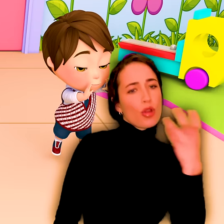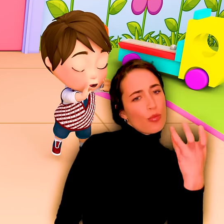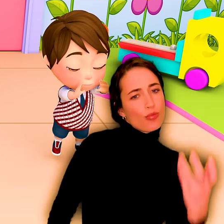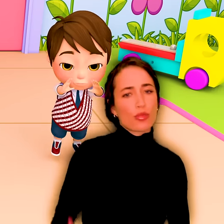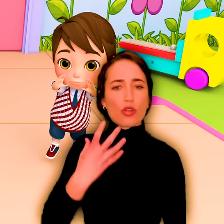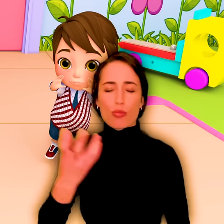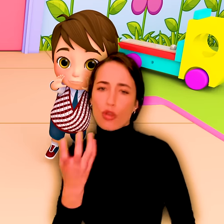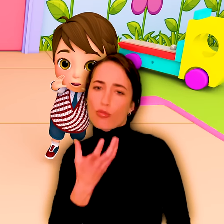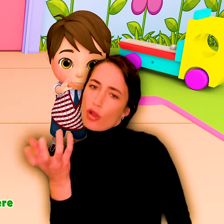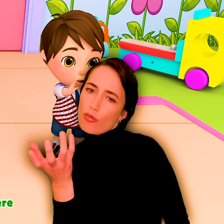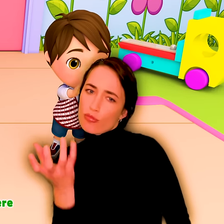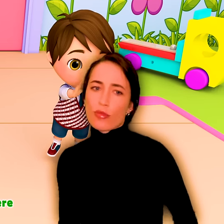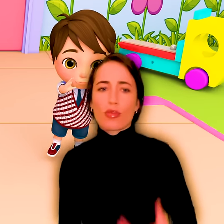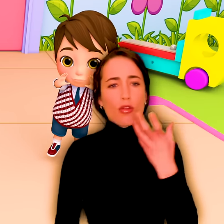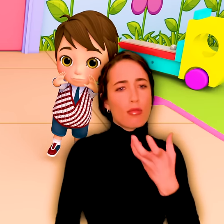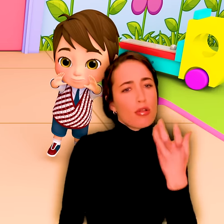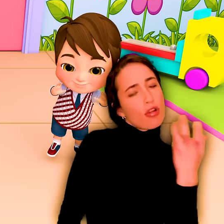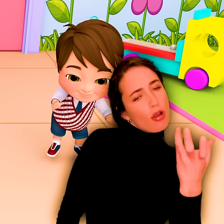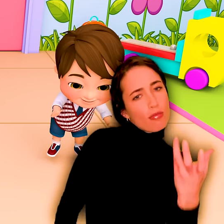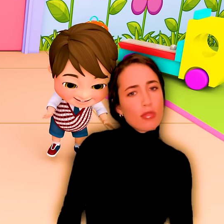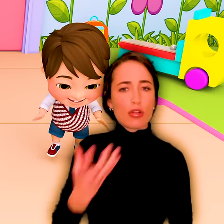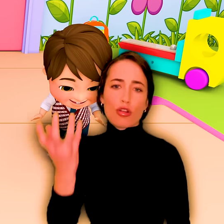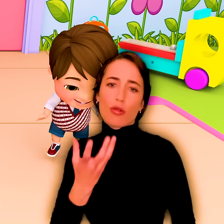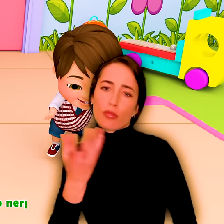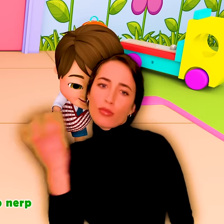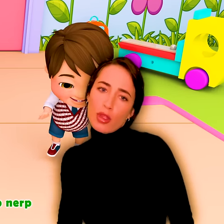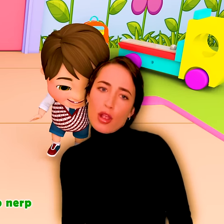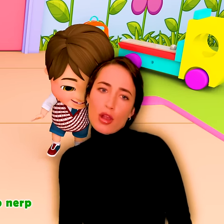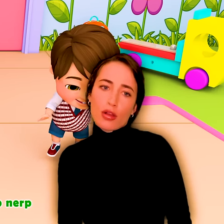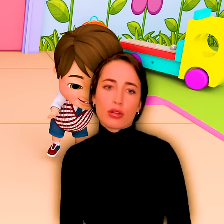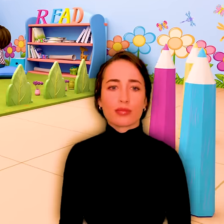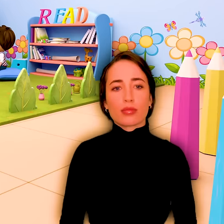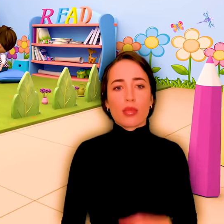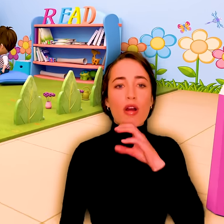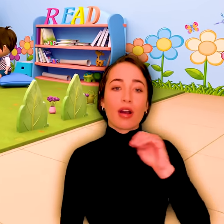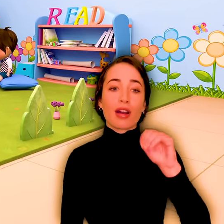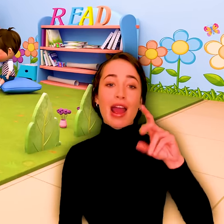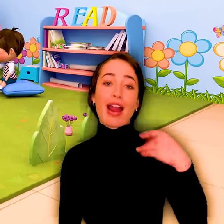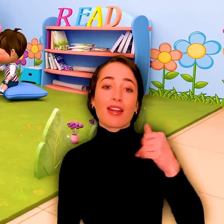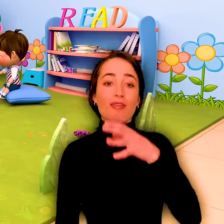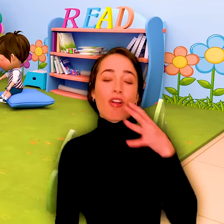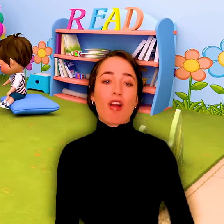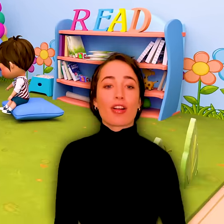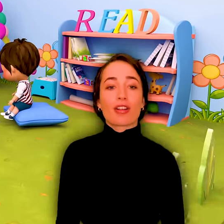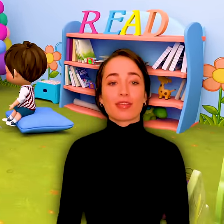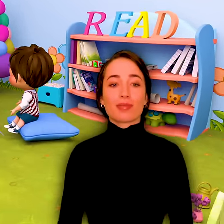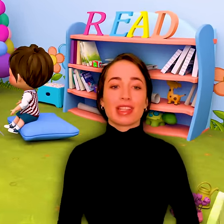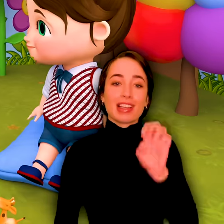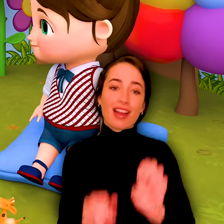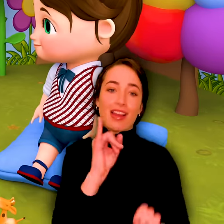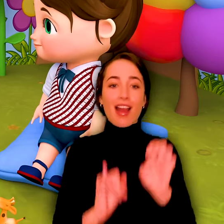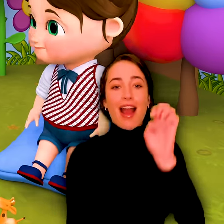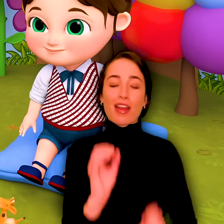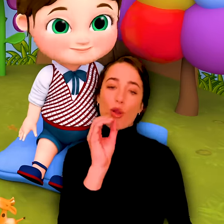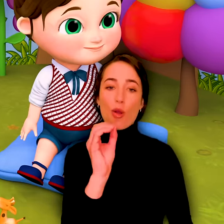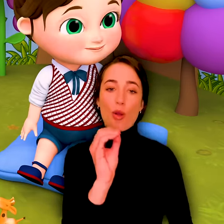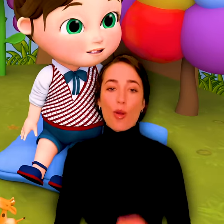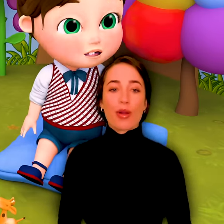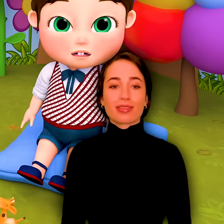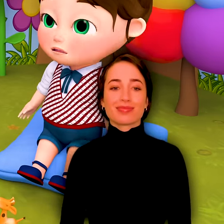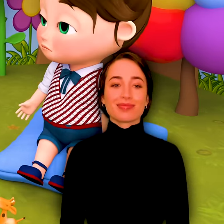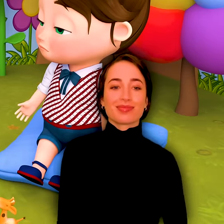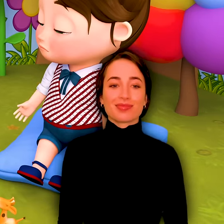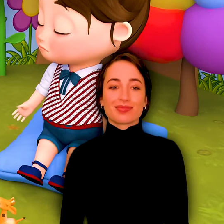with a nerf narp here and a nerf nerf bear here on earth there a nerve everywhere a nerf nerve old macdonald had a farm e-i-e-i-o